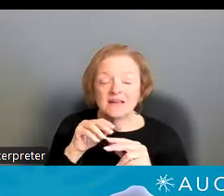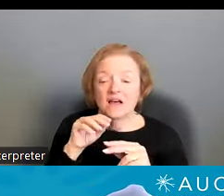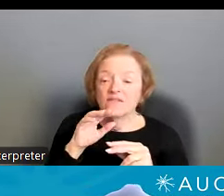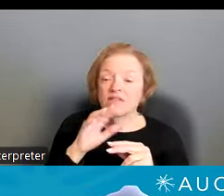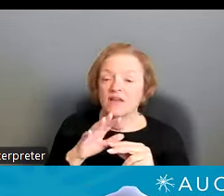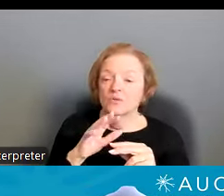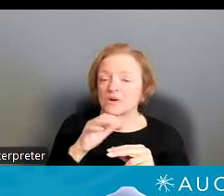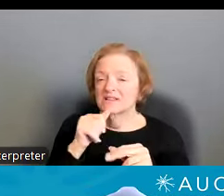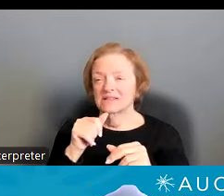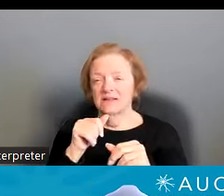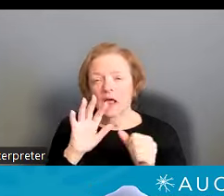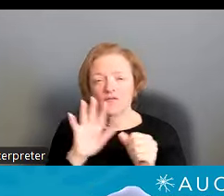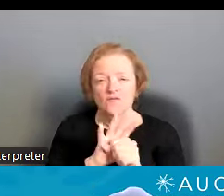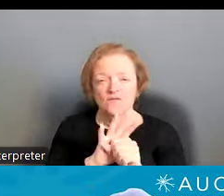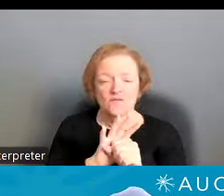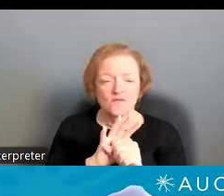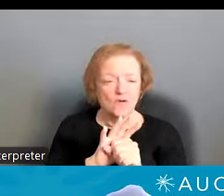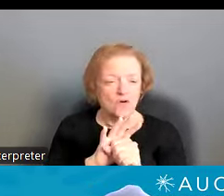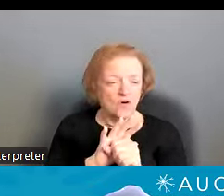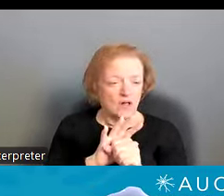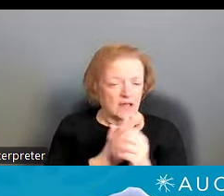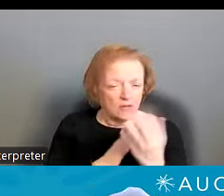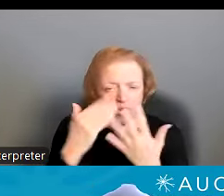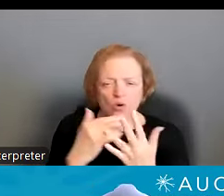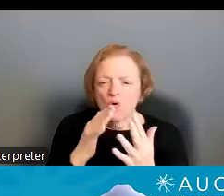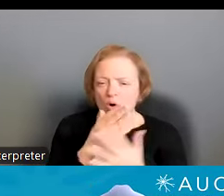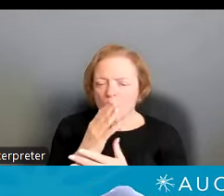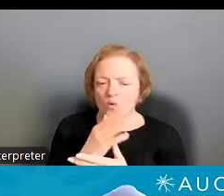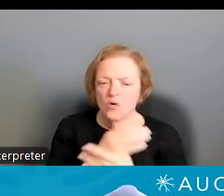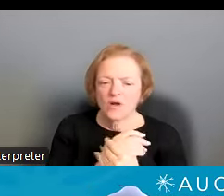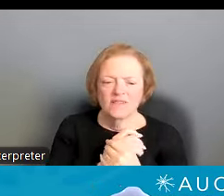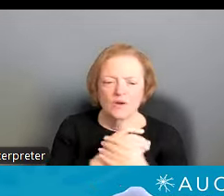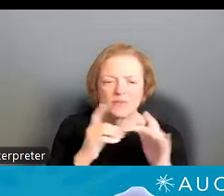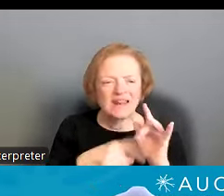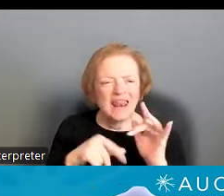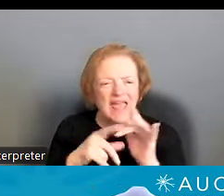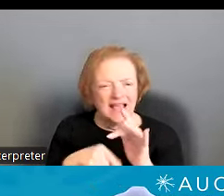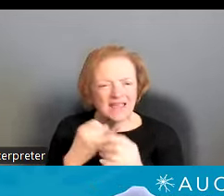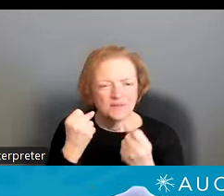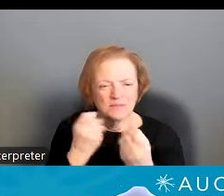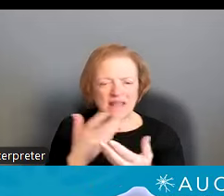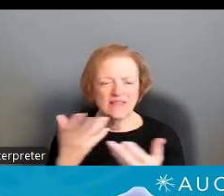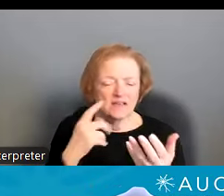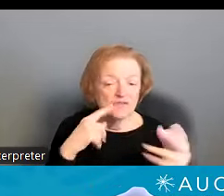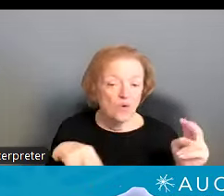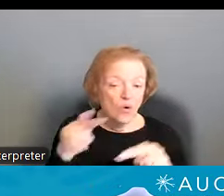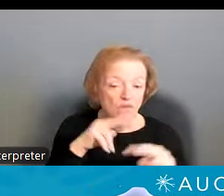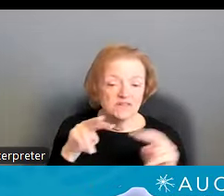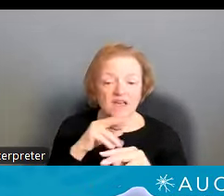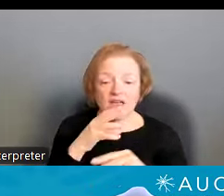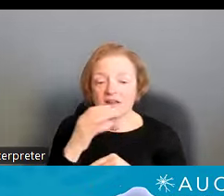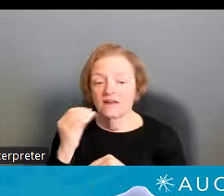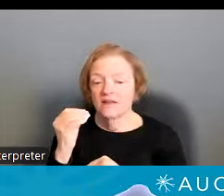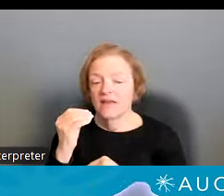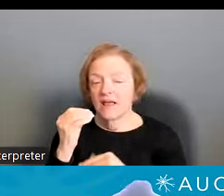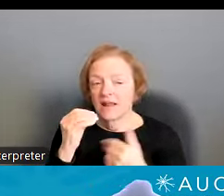entirely comprehensive, that there were many gaps in data collection and oversight practices, and they made a